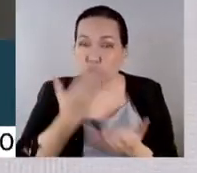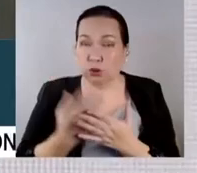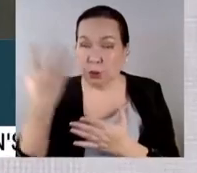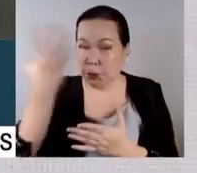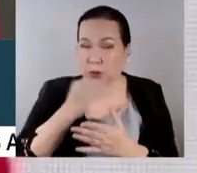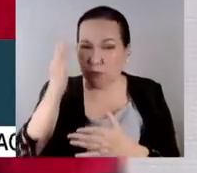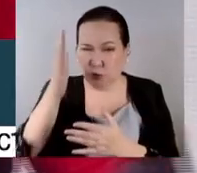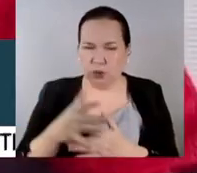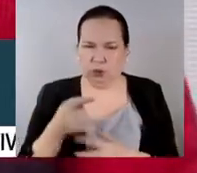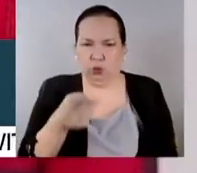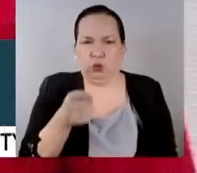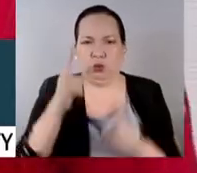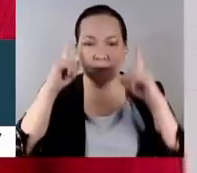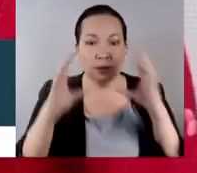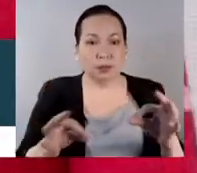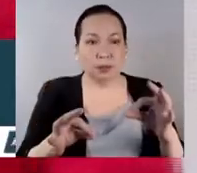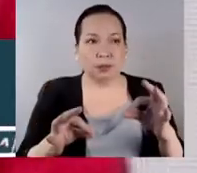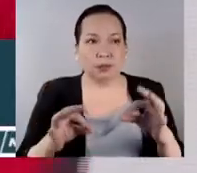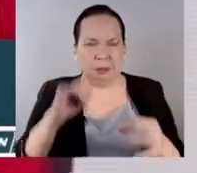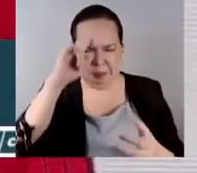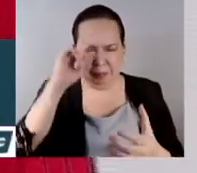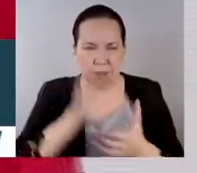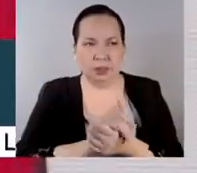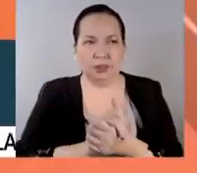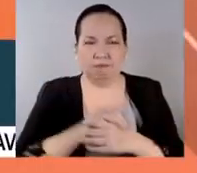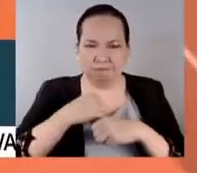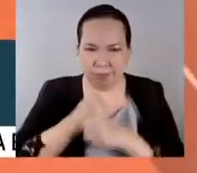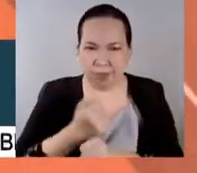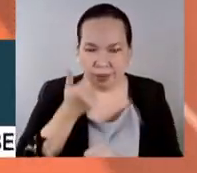means in your hands. Believe it. Create it.